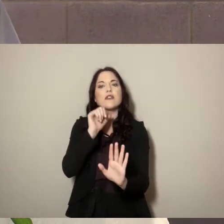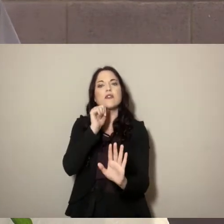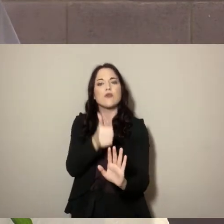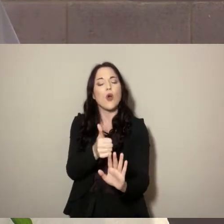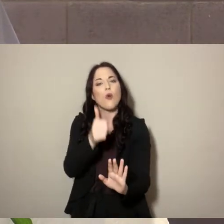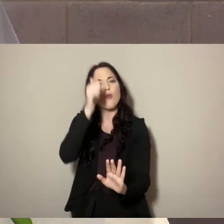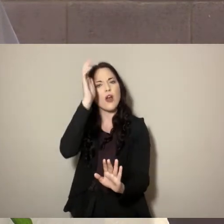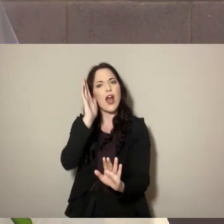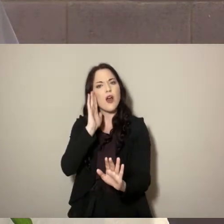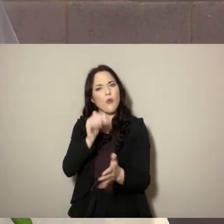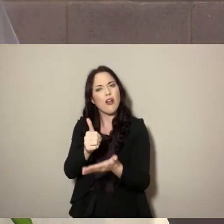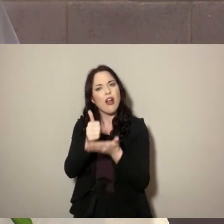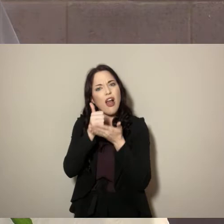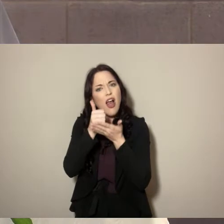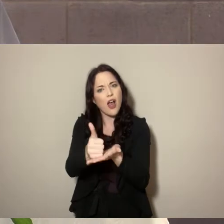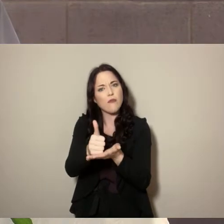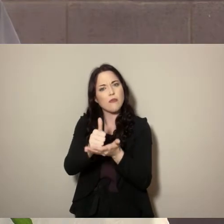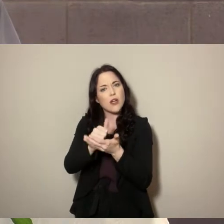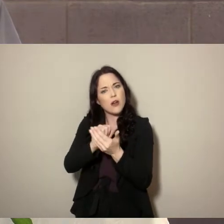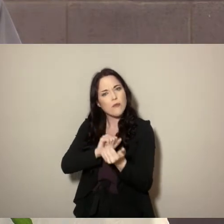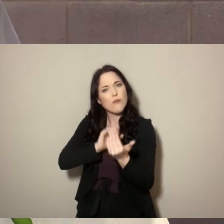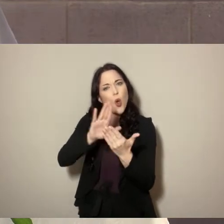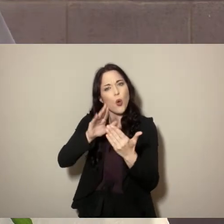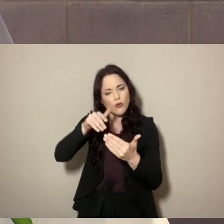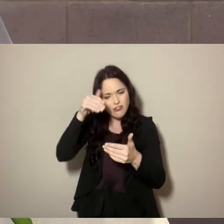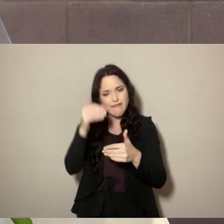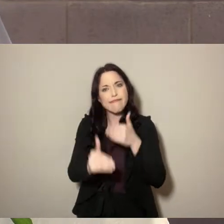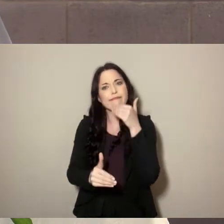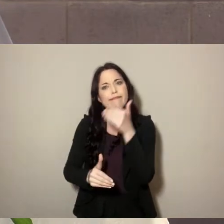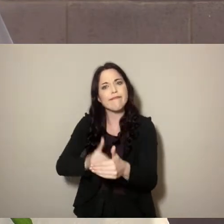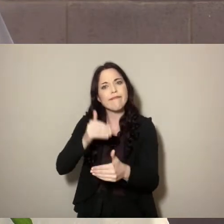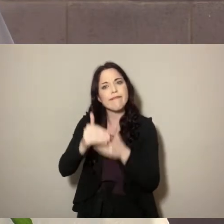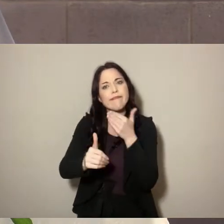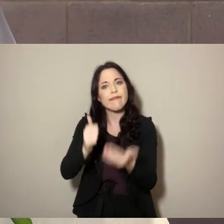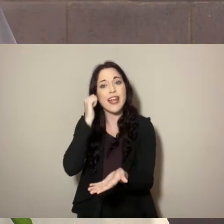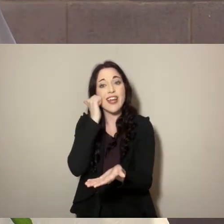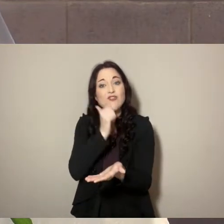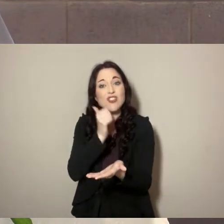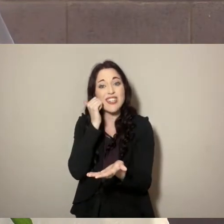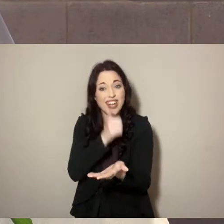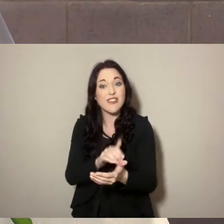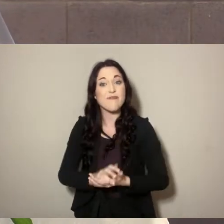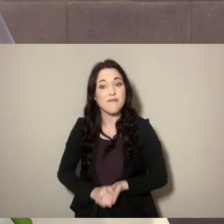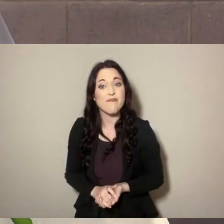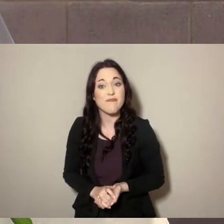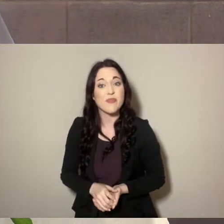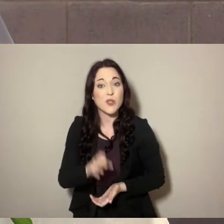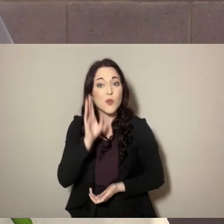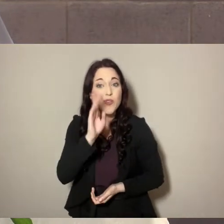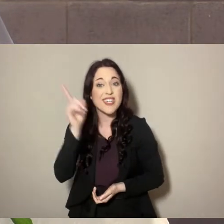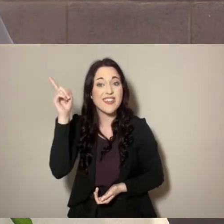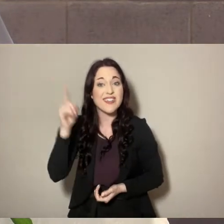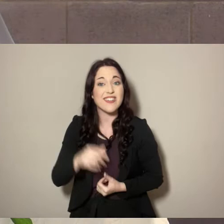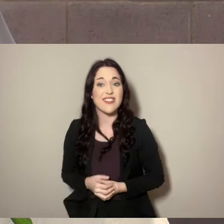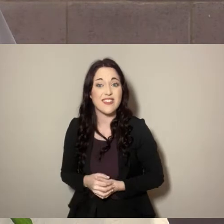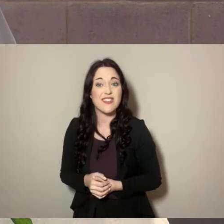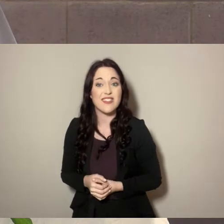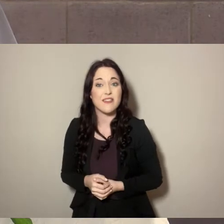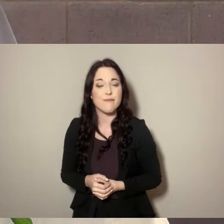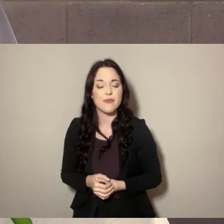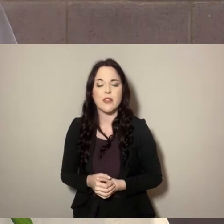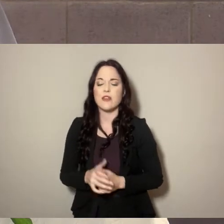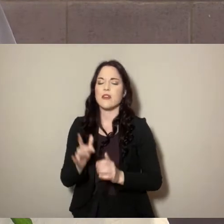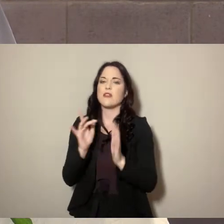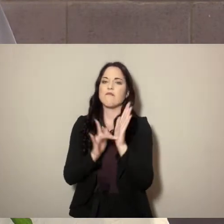deal with whatever hard things come up when the time comes. What